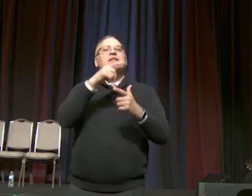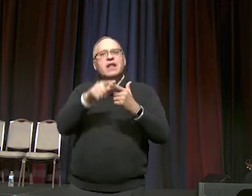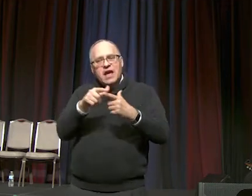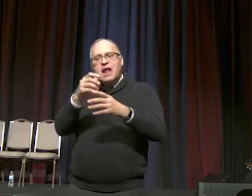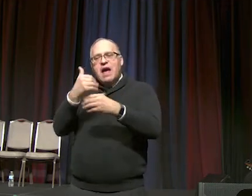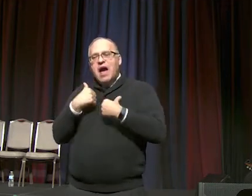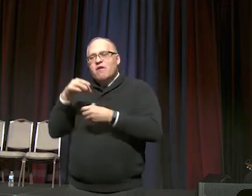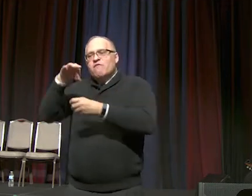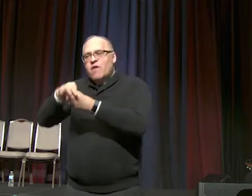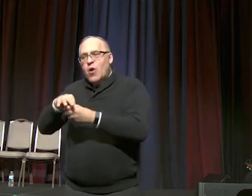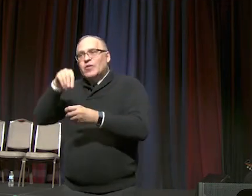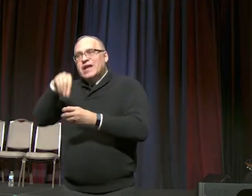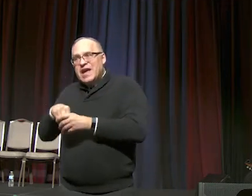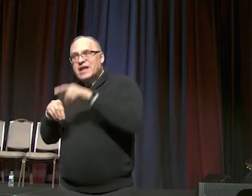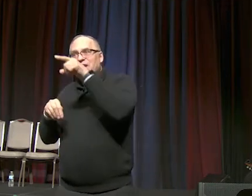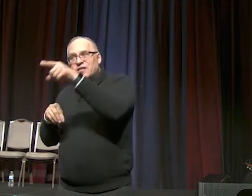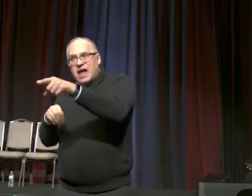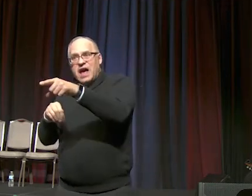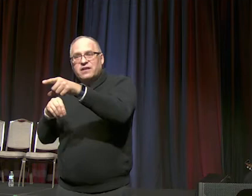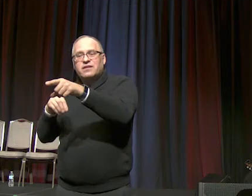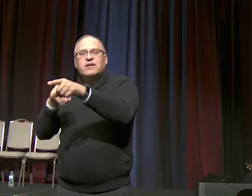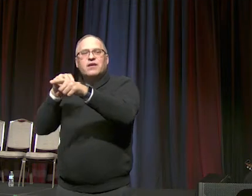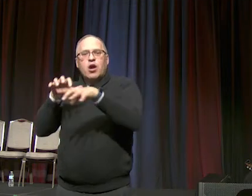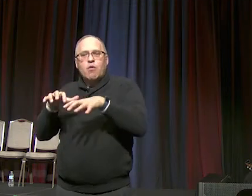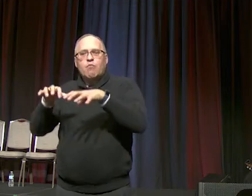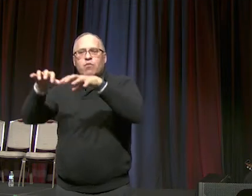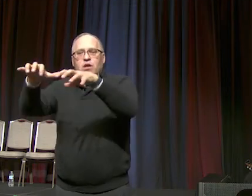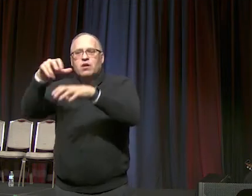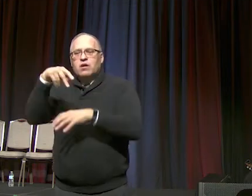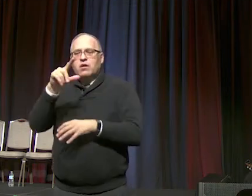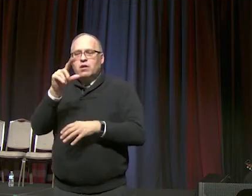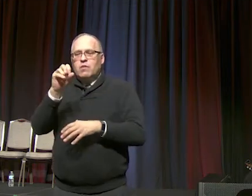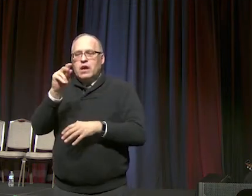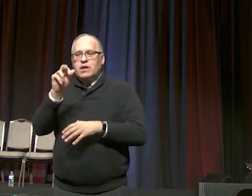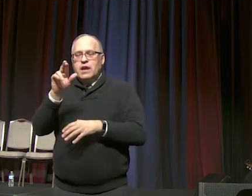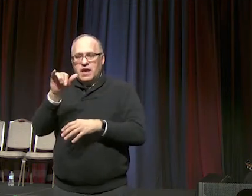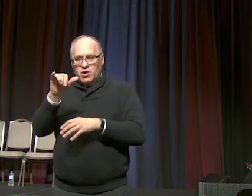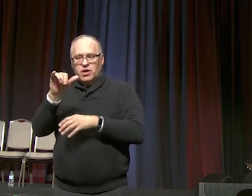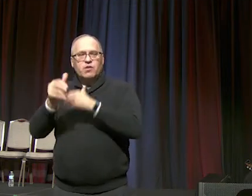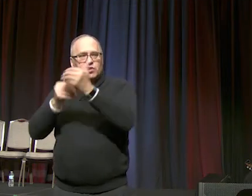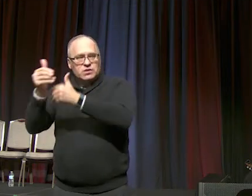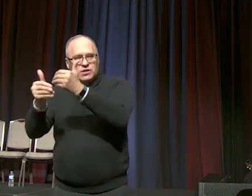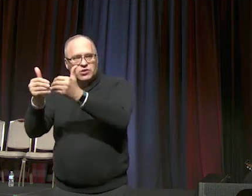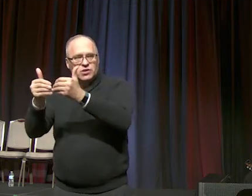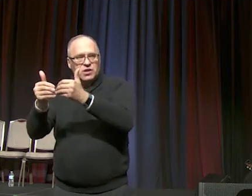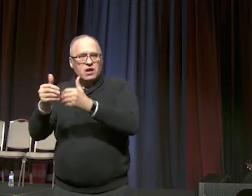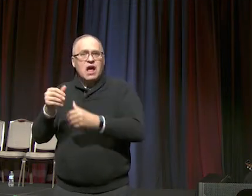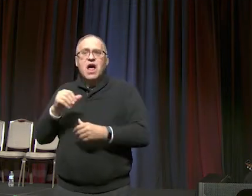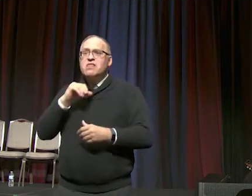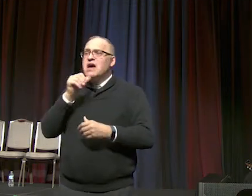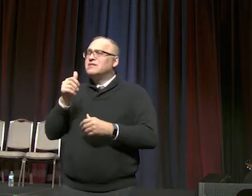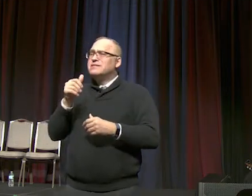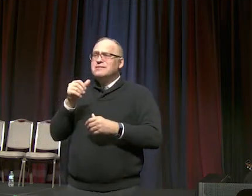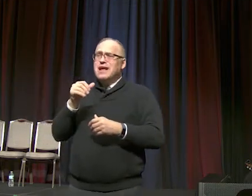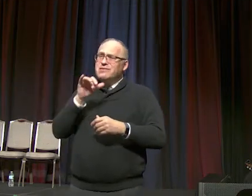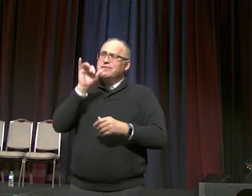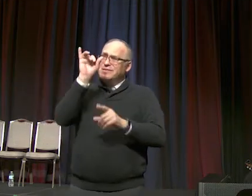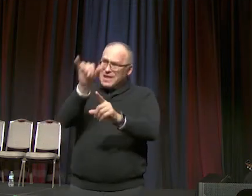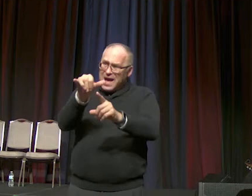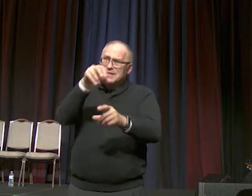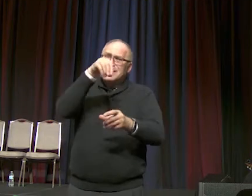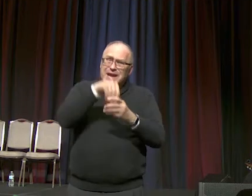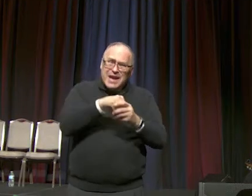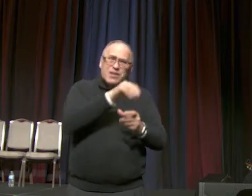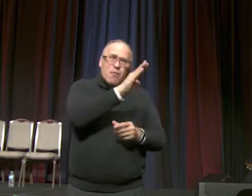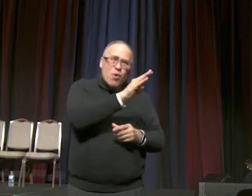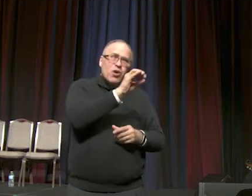session. That is not in the rules and procedures, that is in the discipline. You can